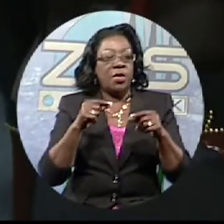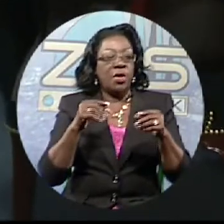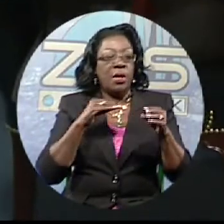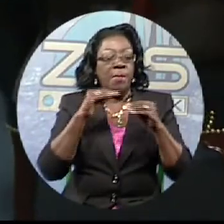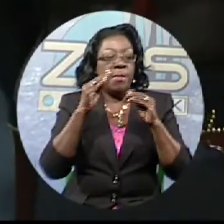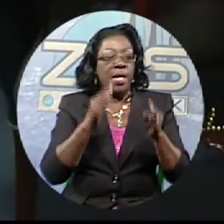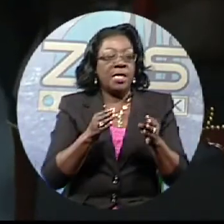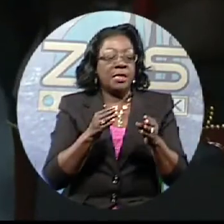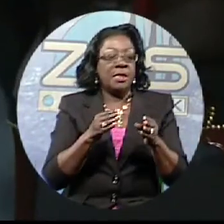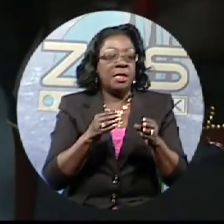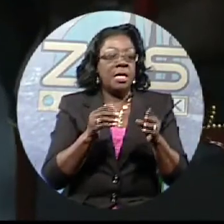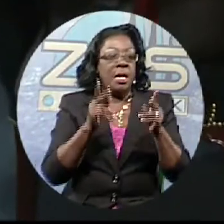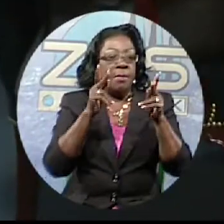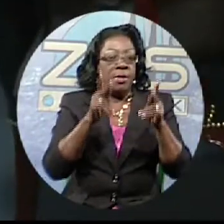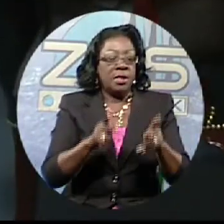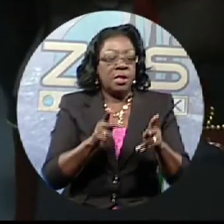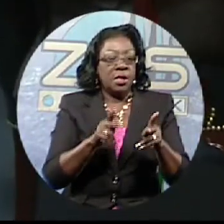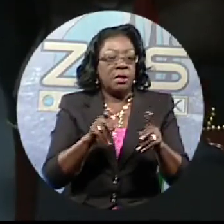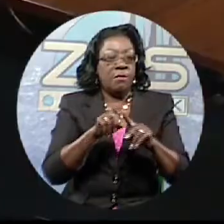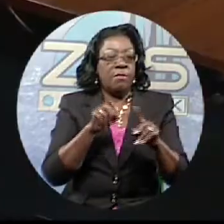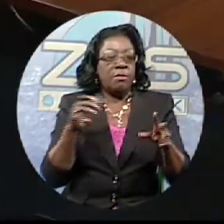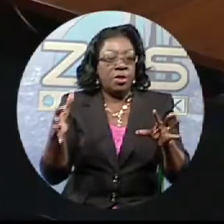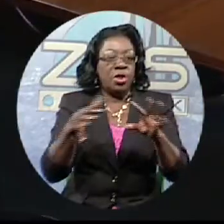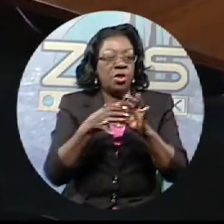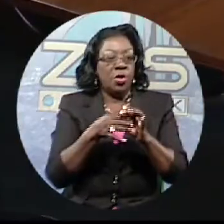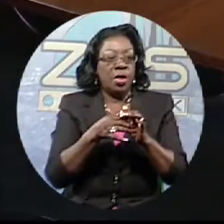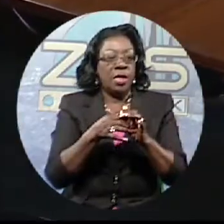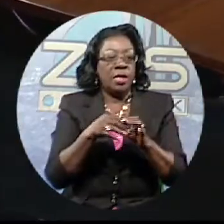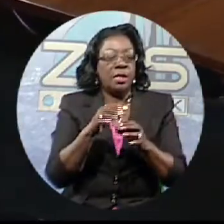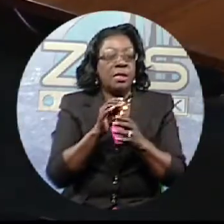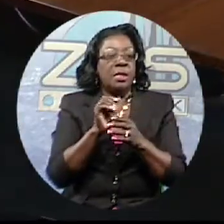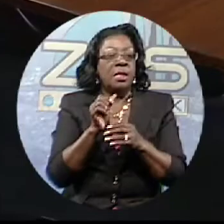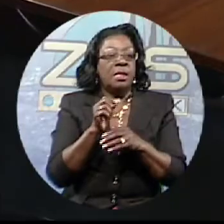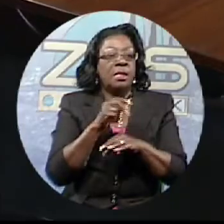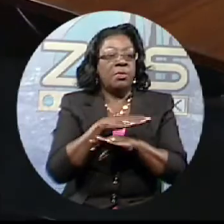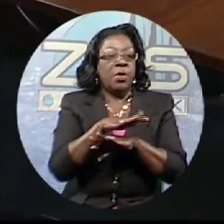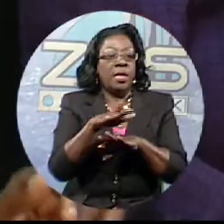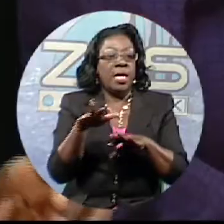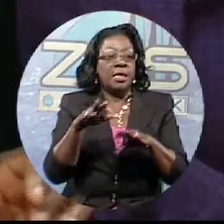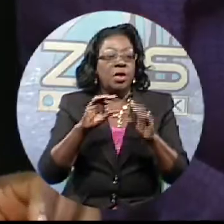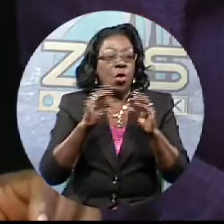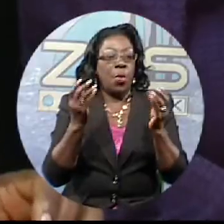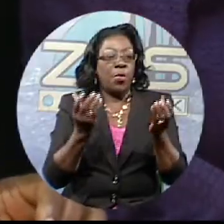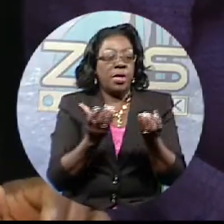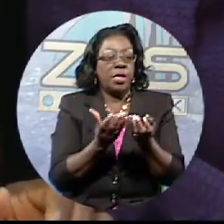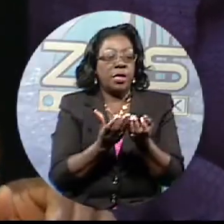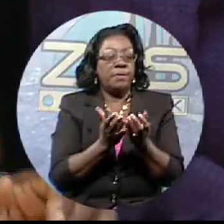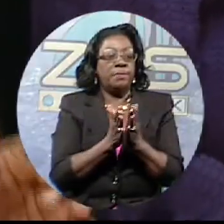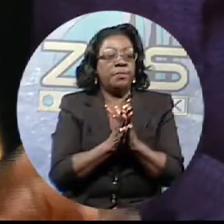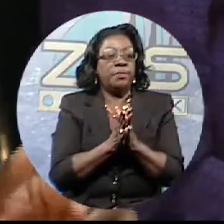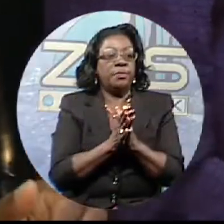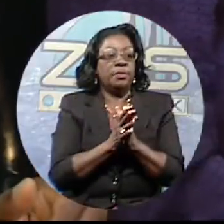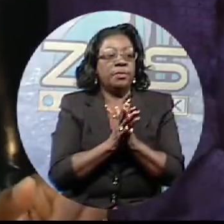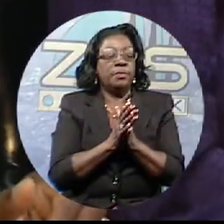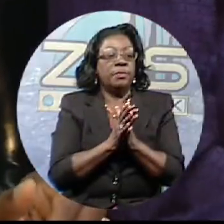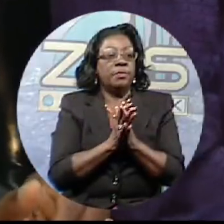the point she joined the BCB. Current Chairman William Thompson was equally pleased with Johnson's visit as well.